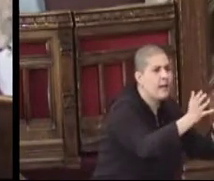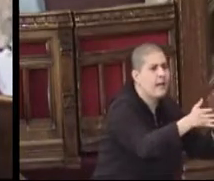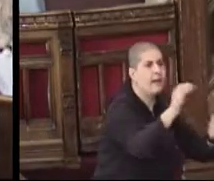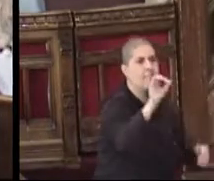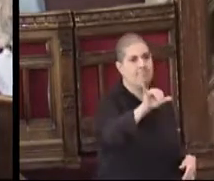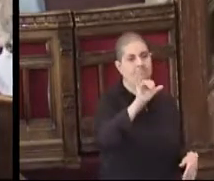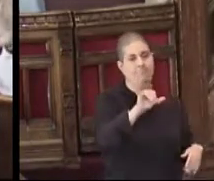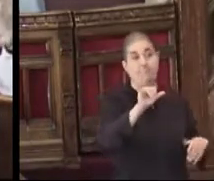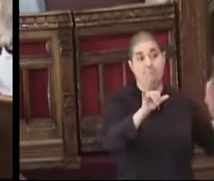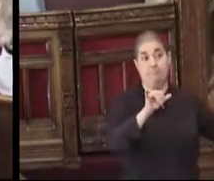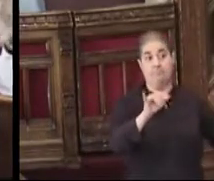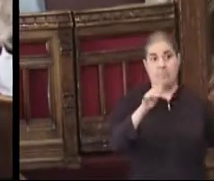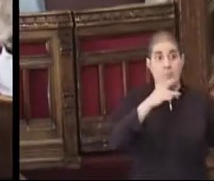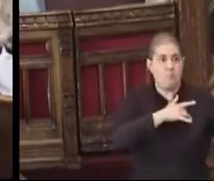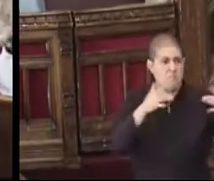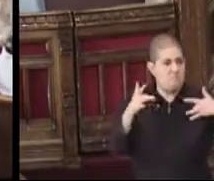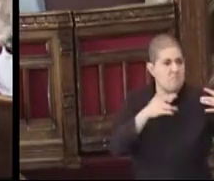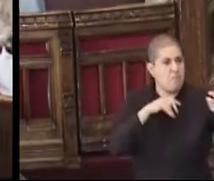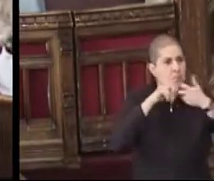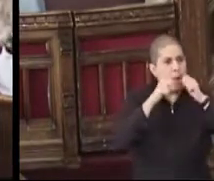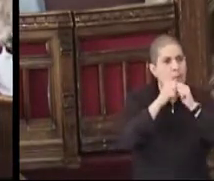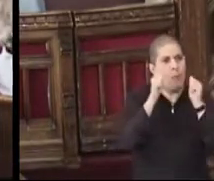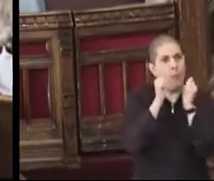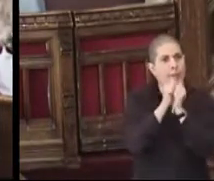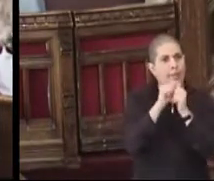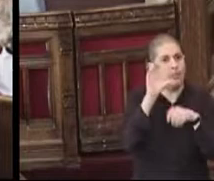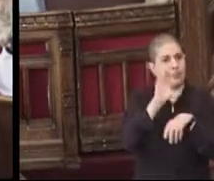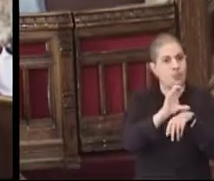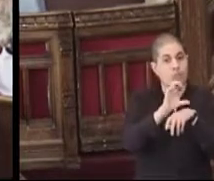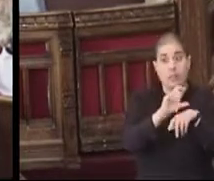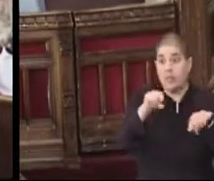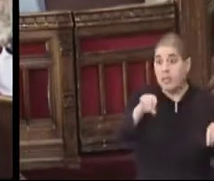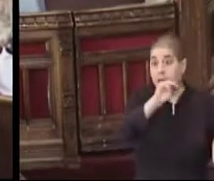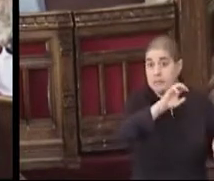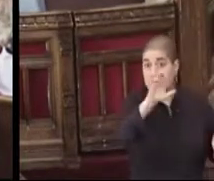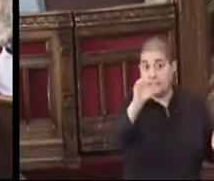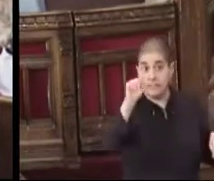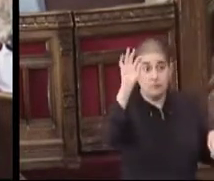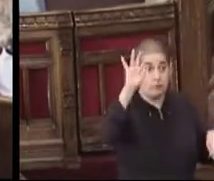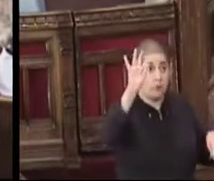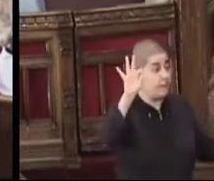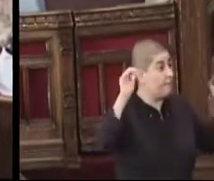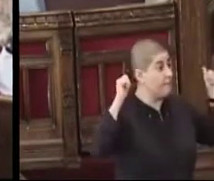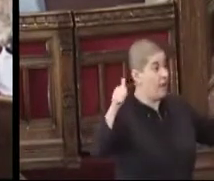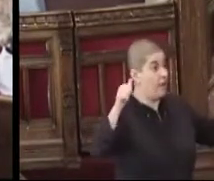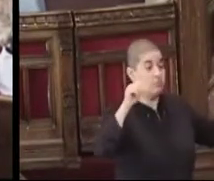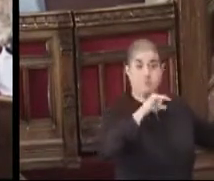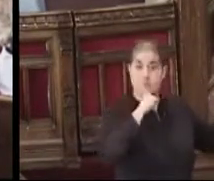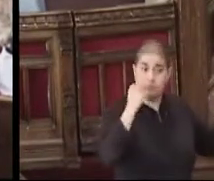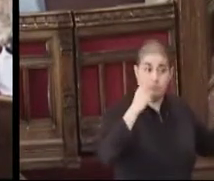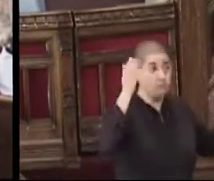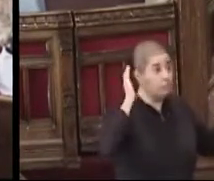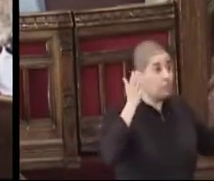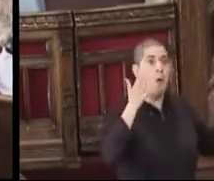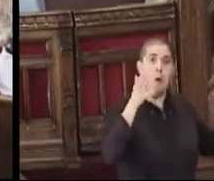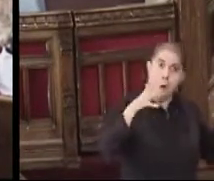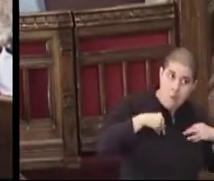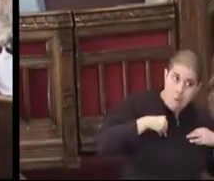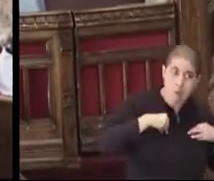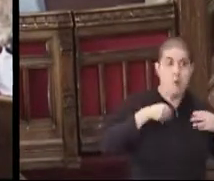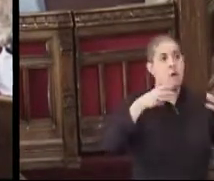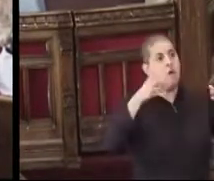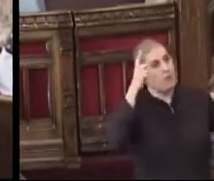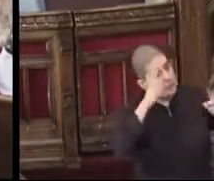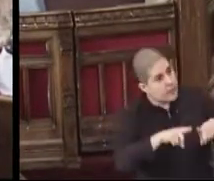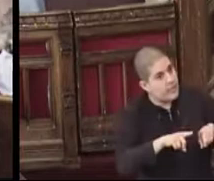out is that people don't have a problem, for instance, at MCC Toronto with the sermons. They may agree or disagree. They may like